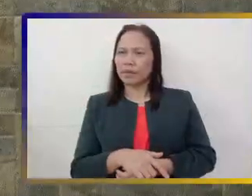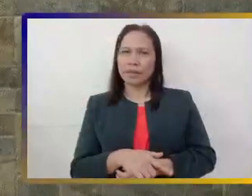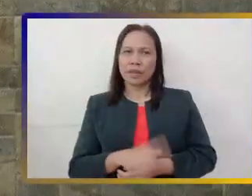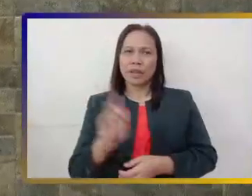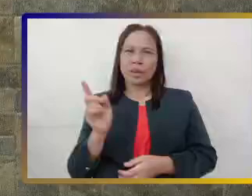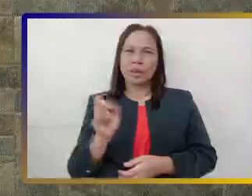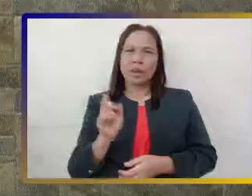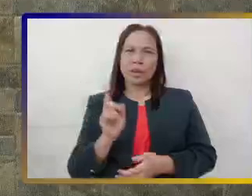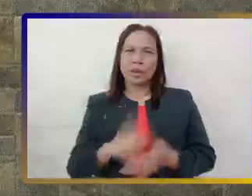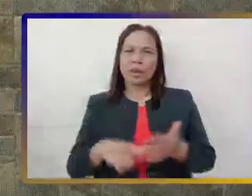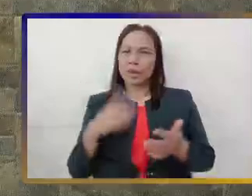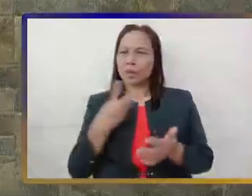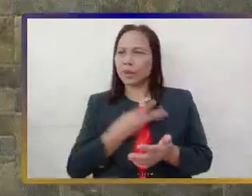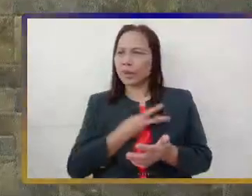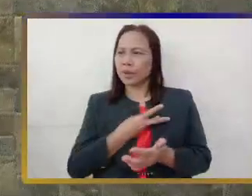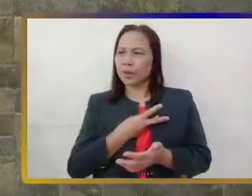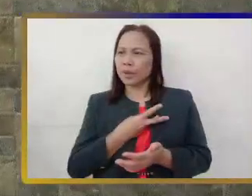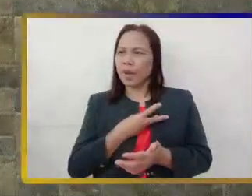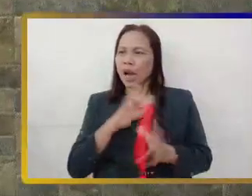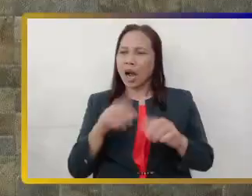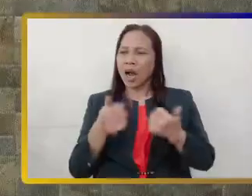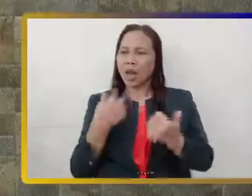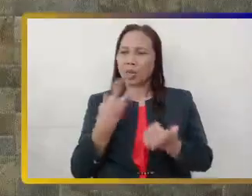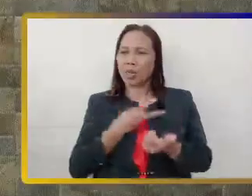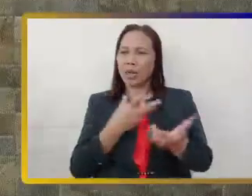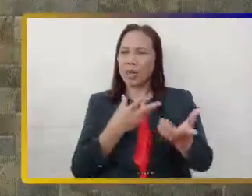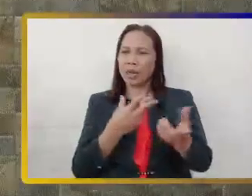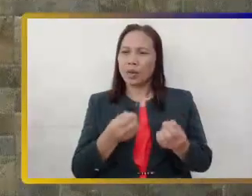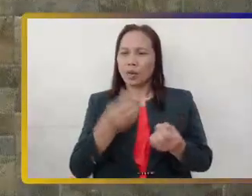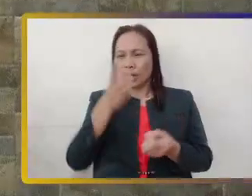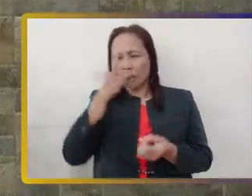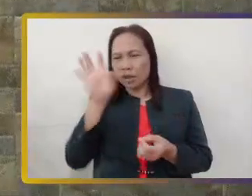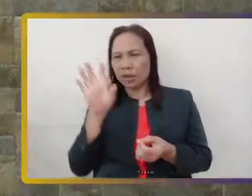Ang you reject the commandment